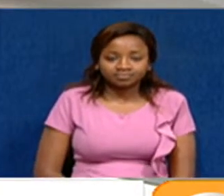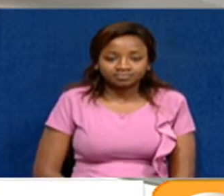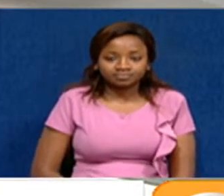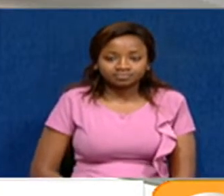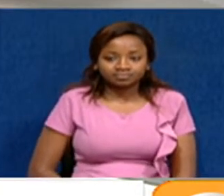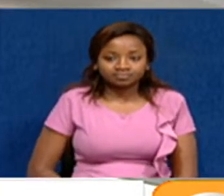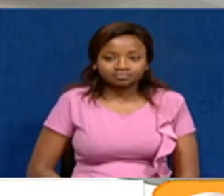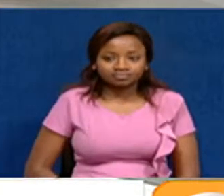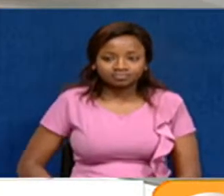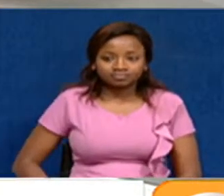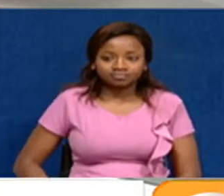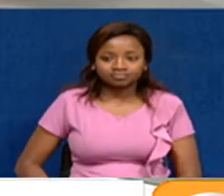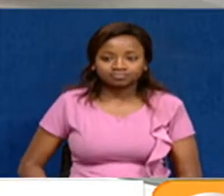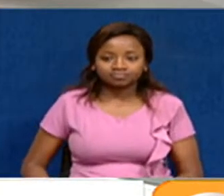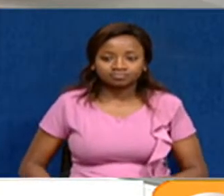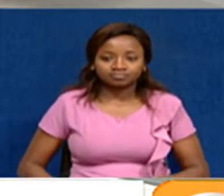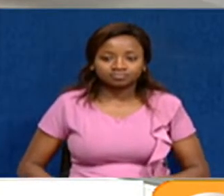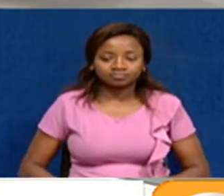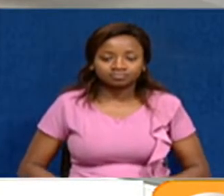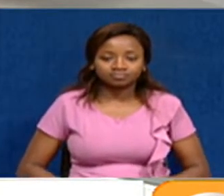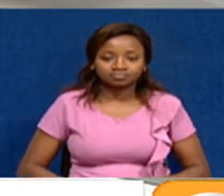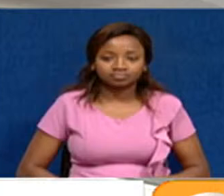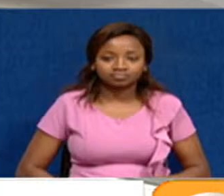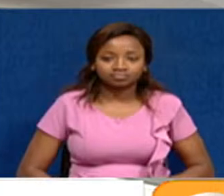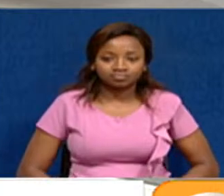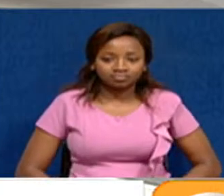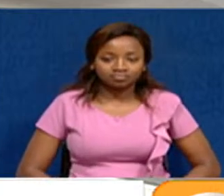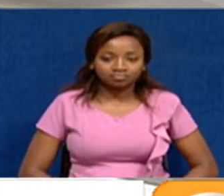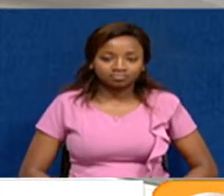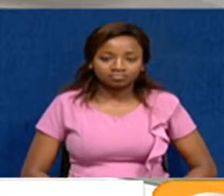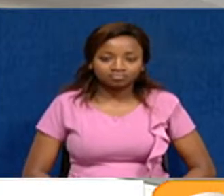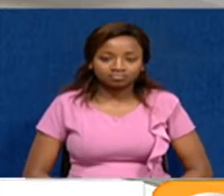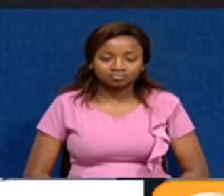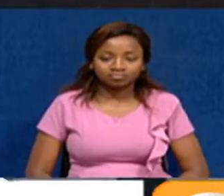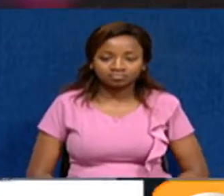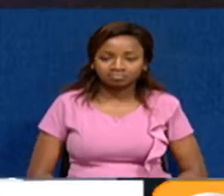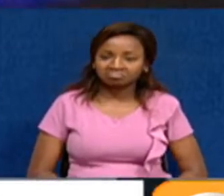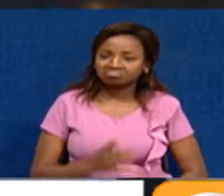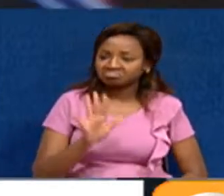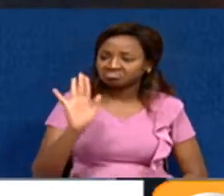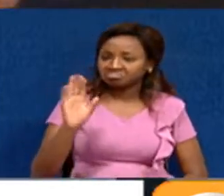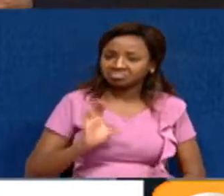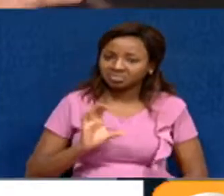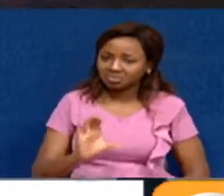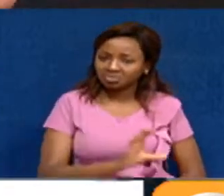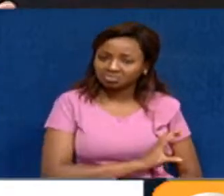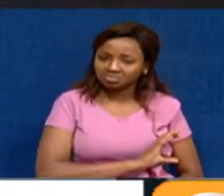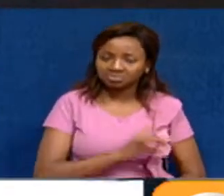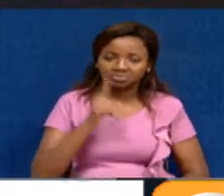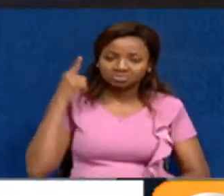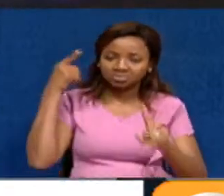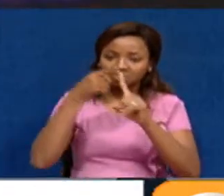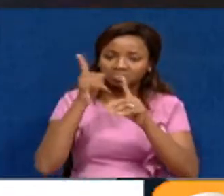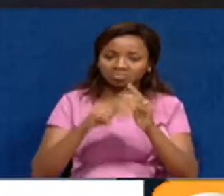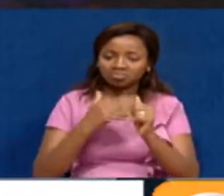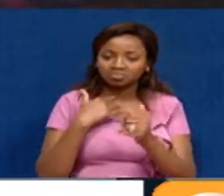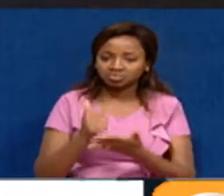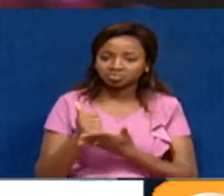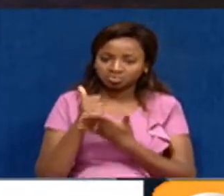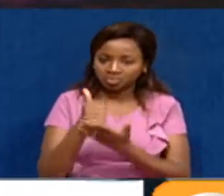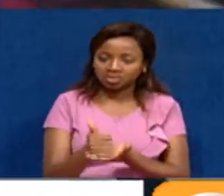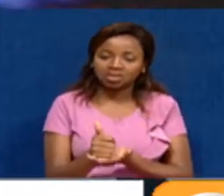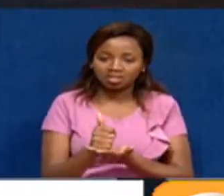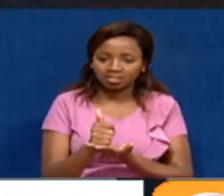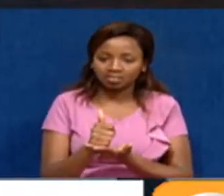Coach Ogola here. Your caretaker committee, which was meant to usher Kenya to better times, according to him, is what FIFA